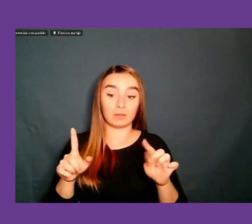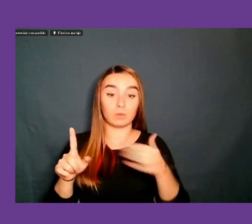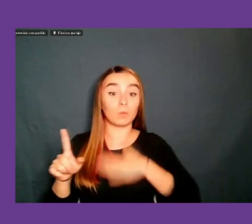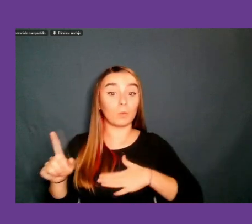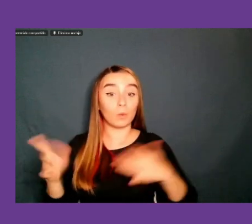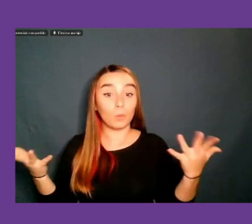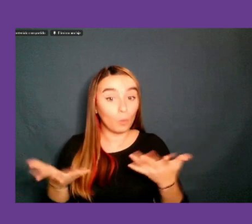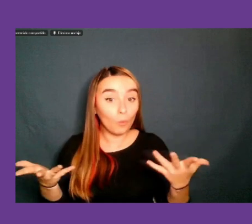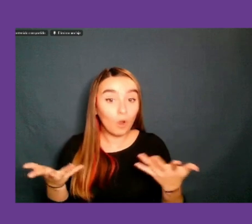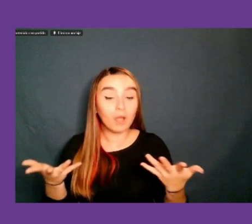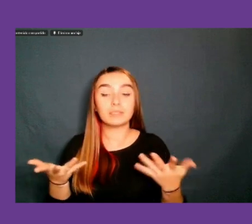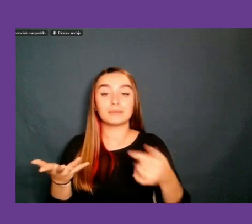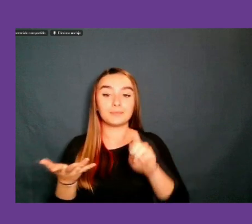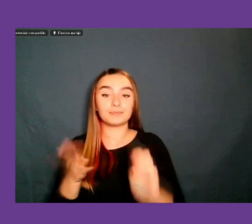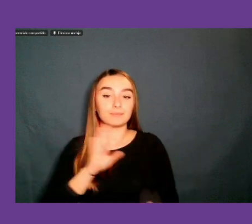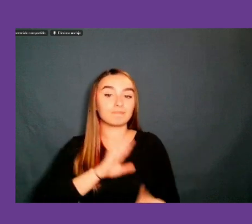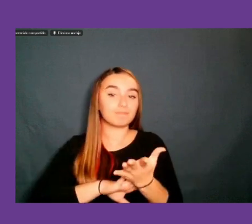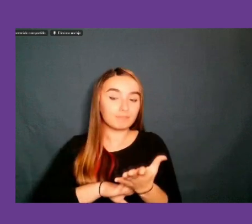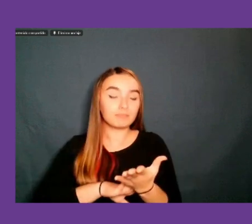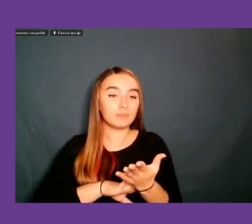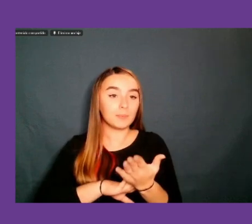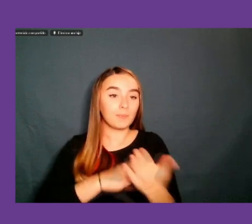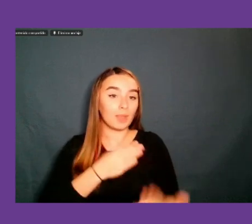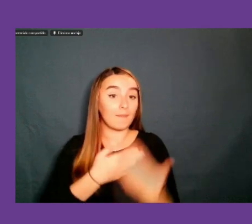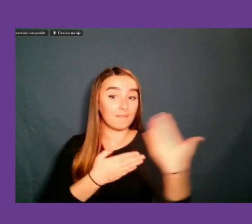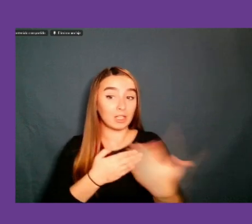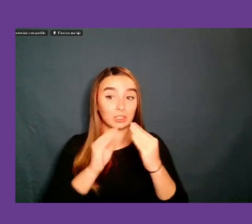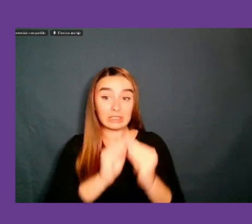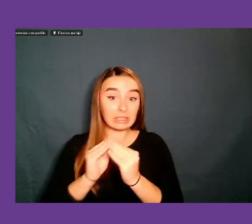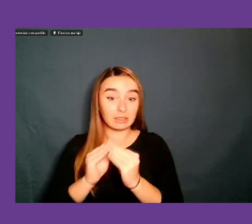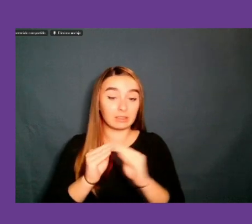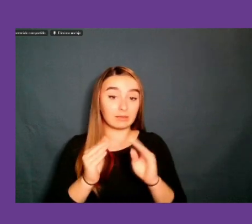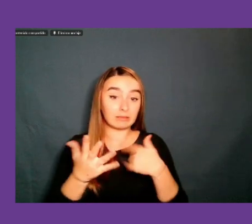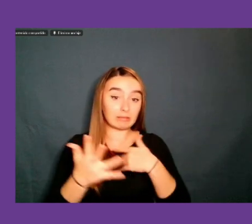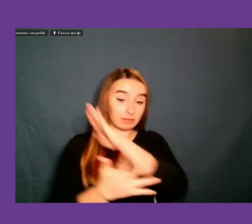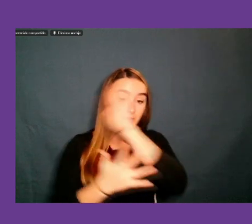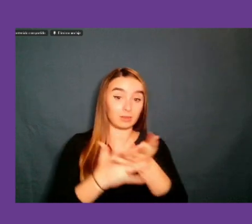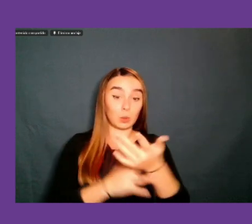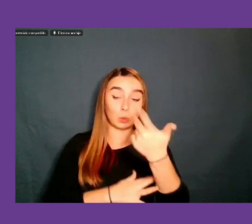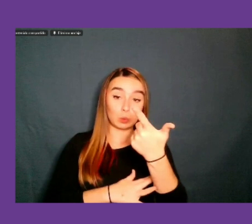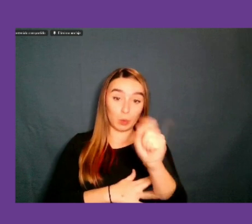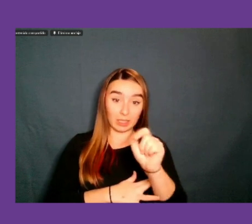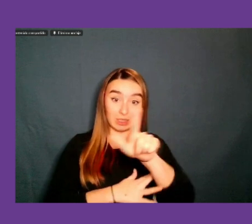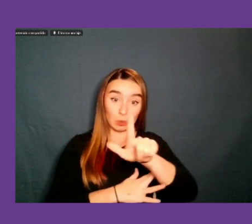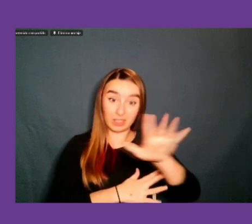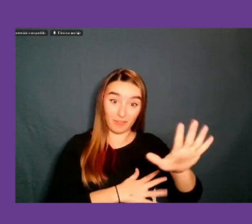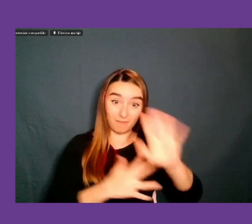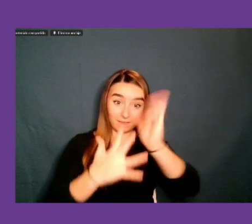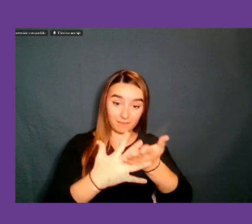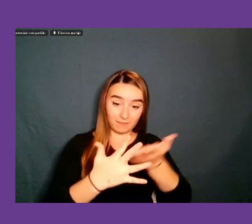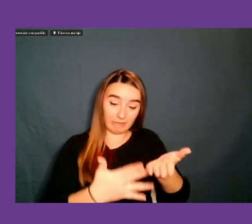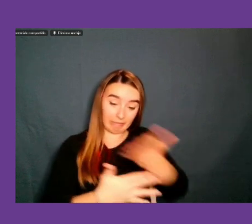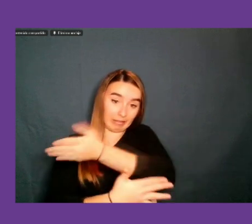publish a stable version of the standard in the first 6 months of 2025, because we